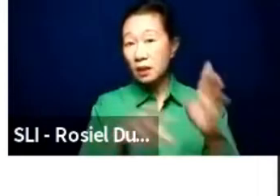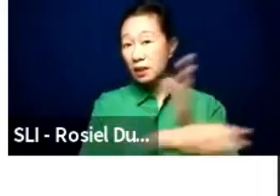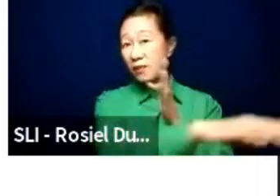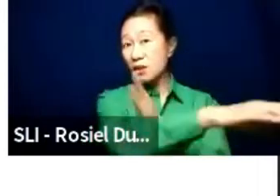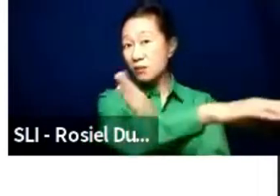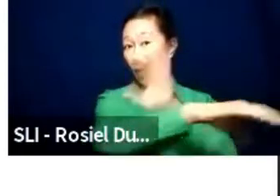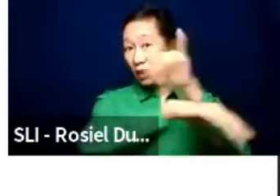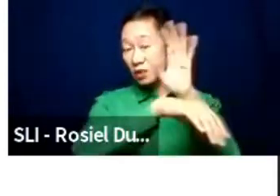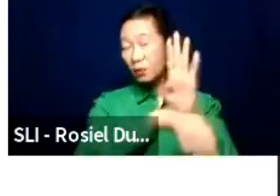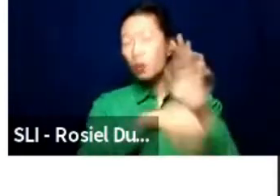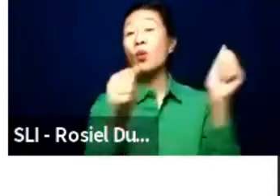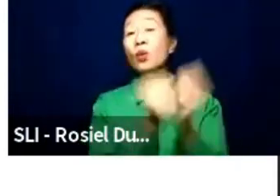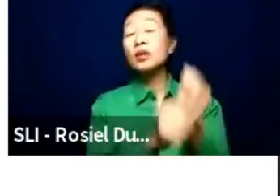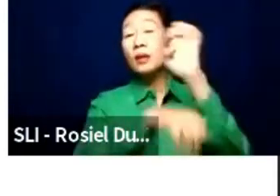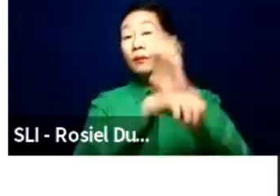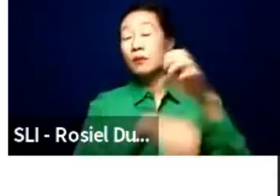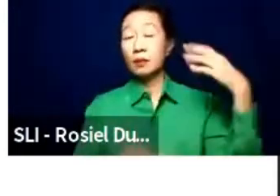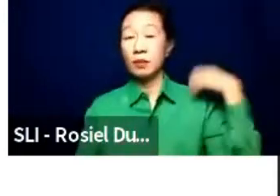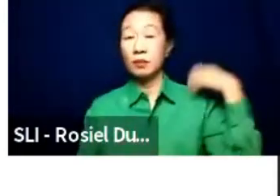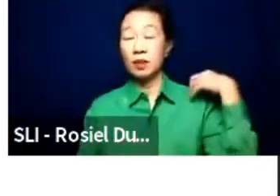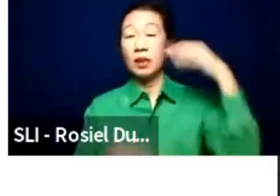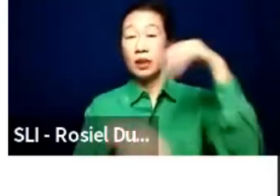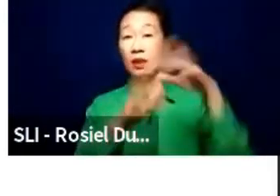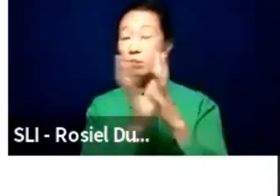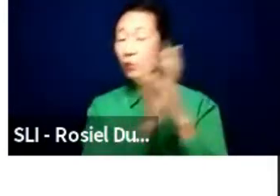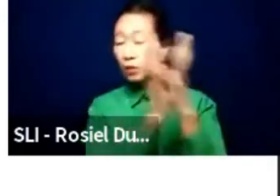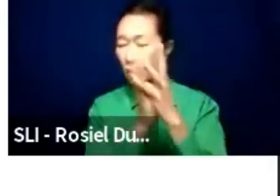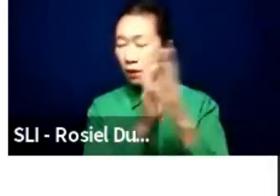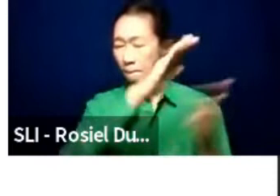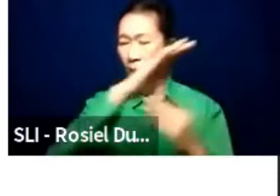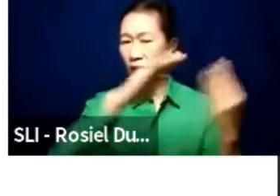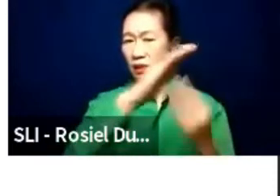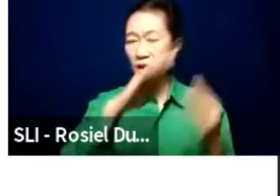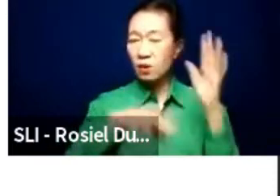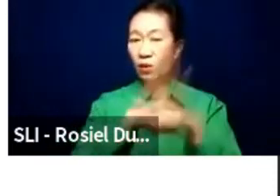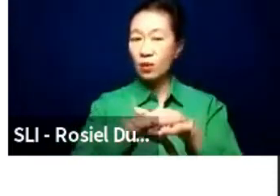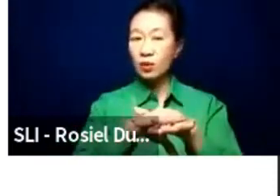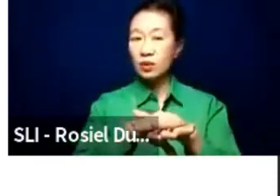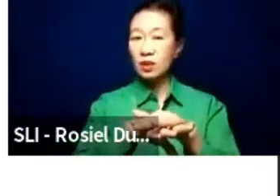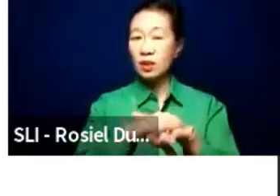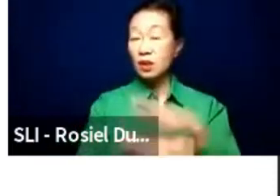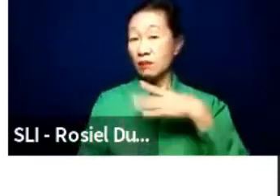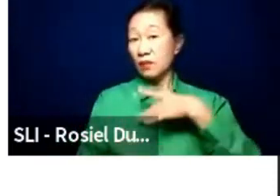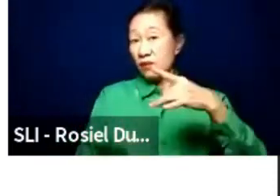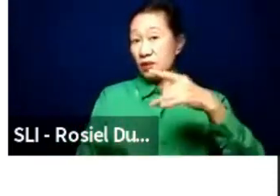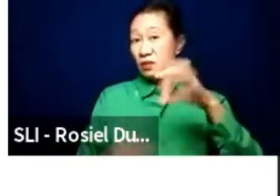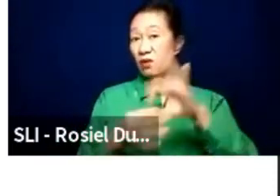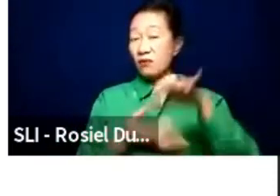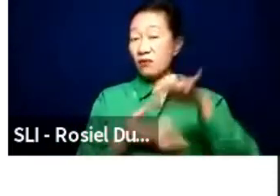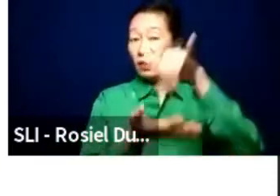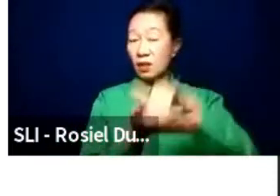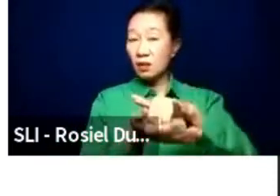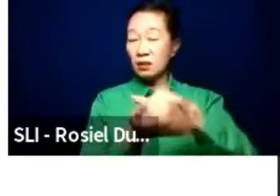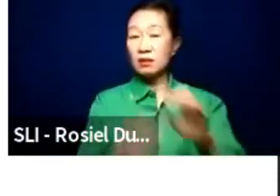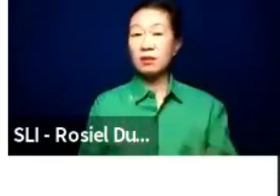job with the employer in the community based on the preferences of that